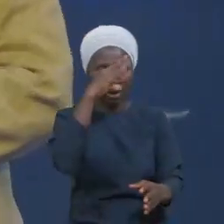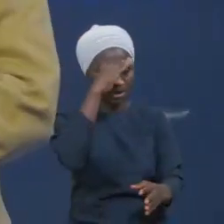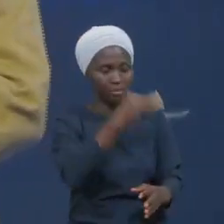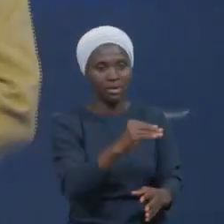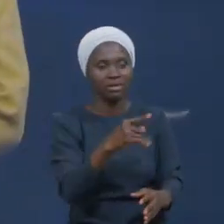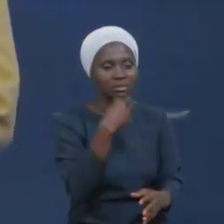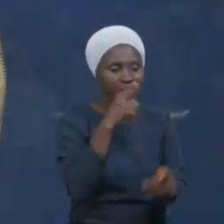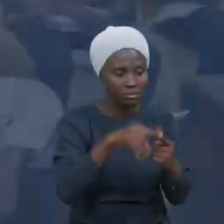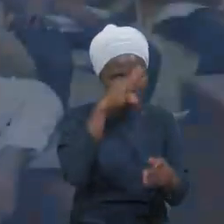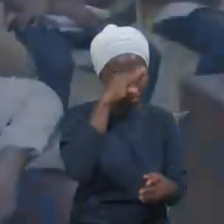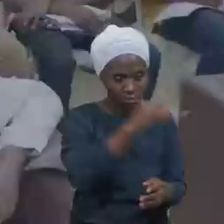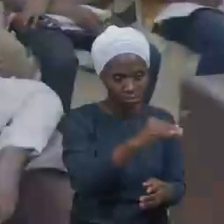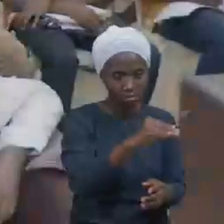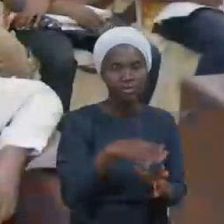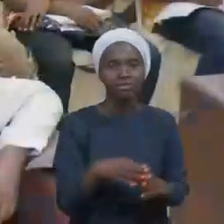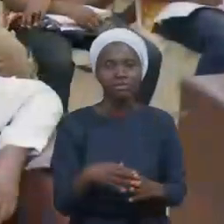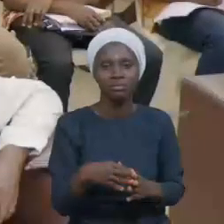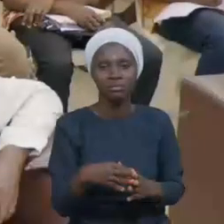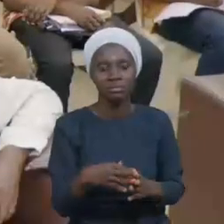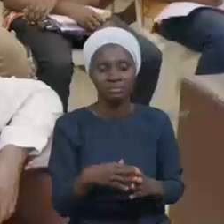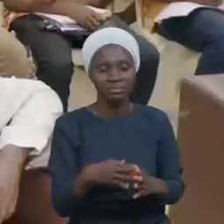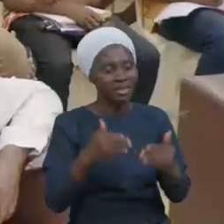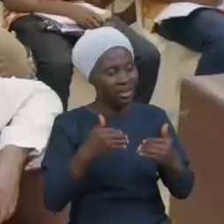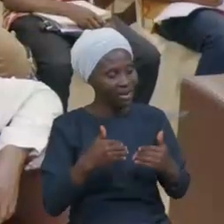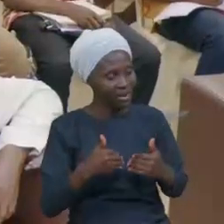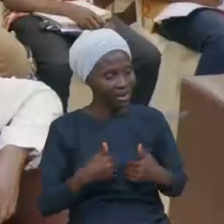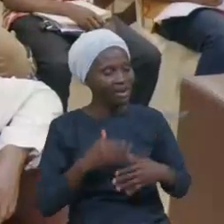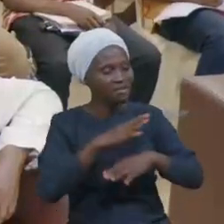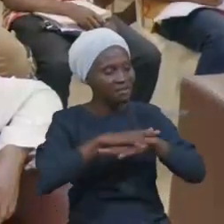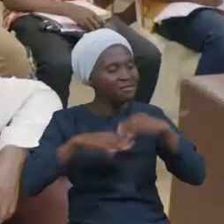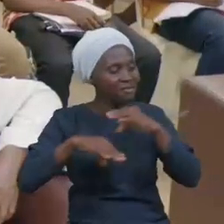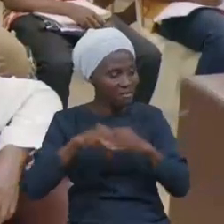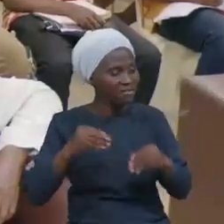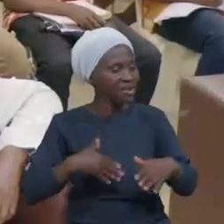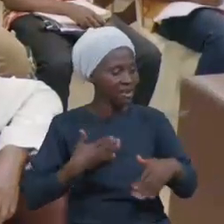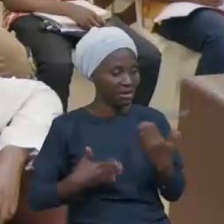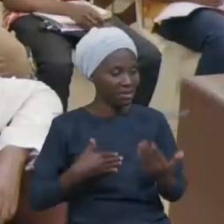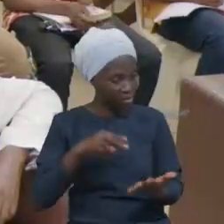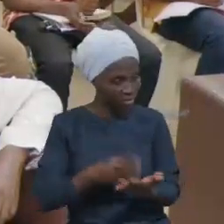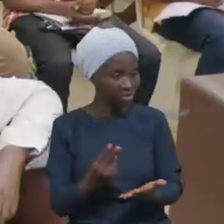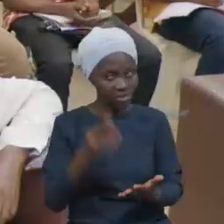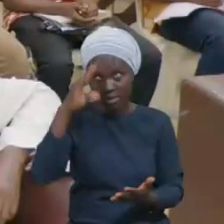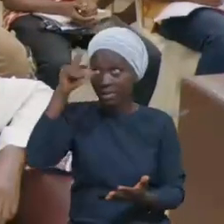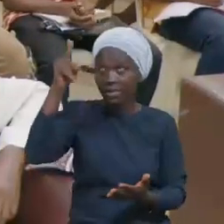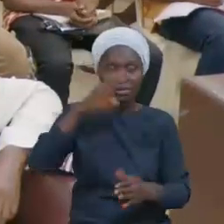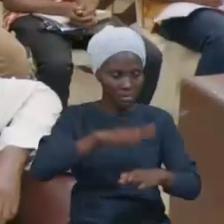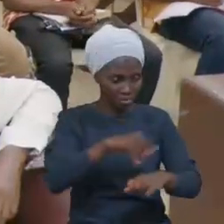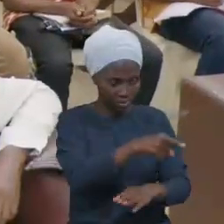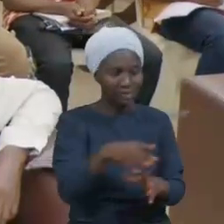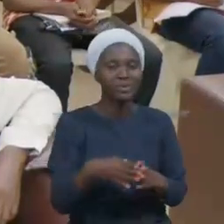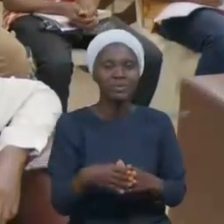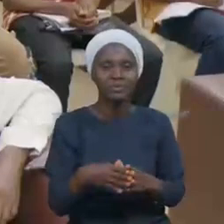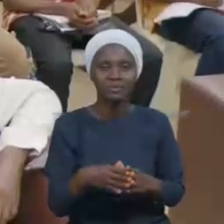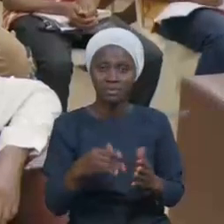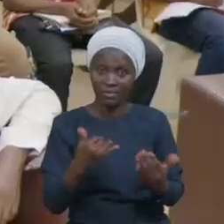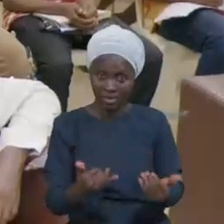unto him, be of good comfort, rise, he calleth thee. And tonight I come